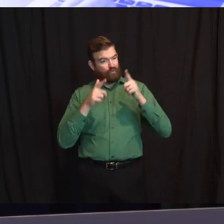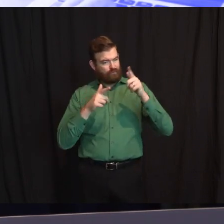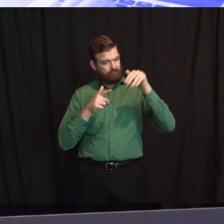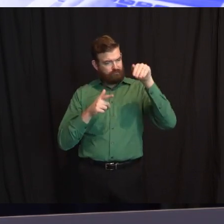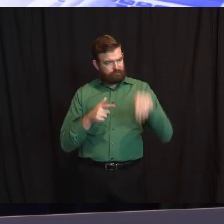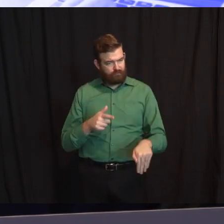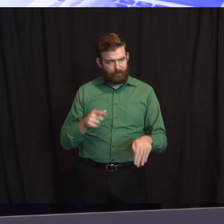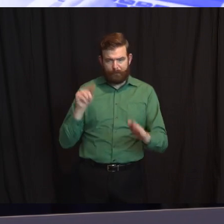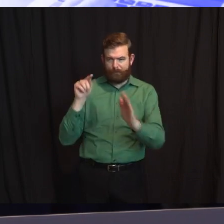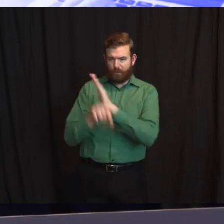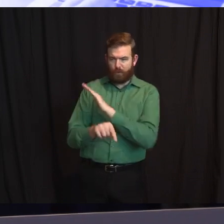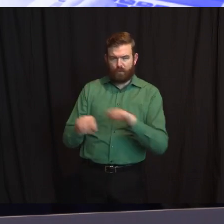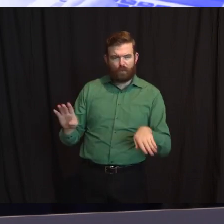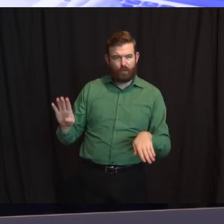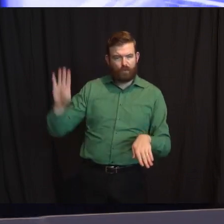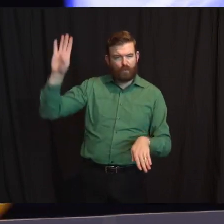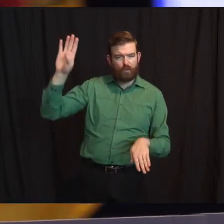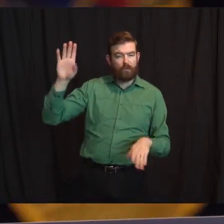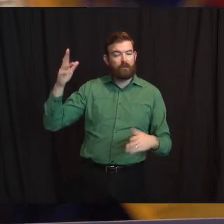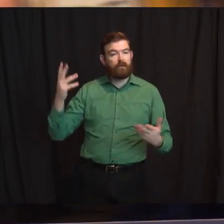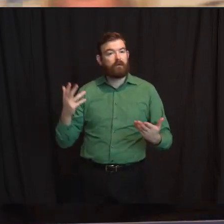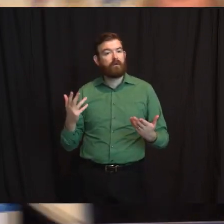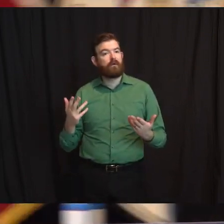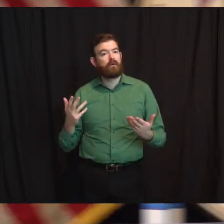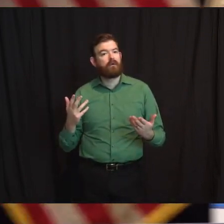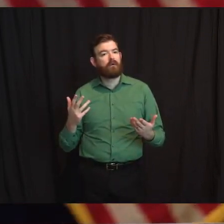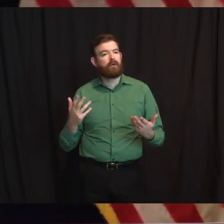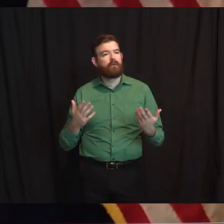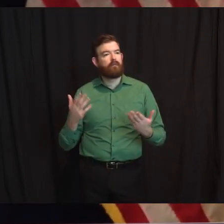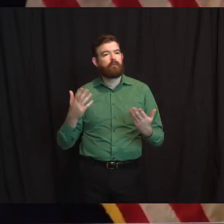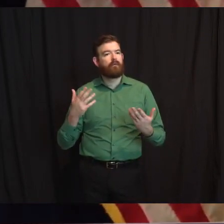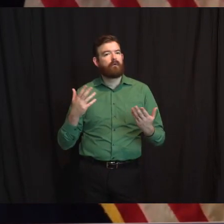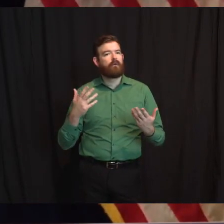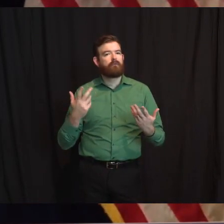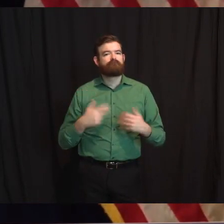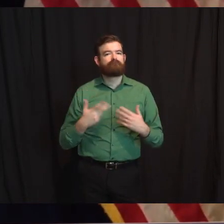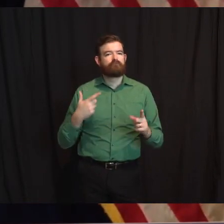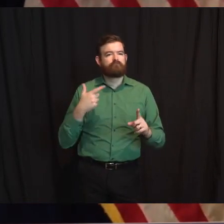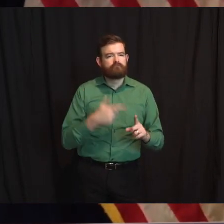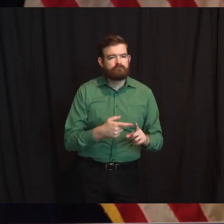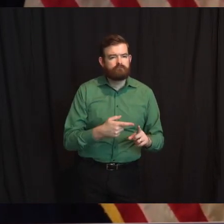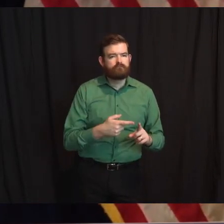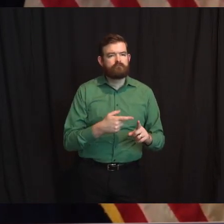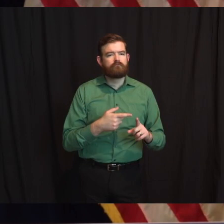end up being fatal. Thank you. Charlie, good afternoon.